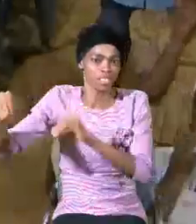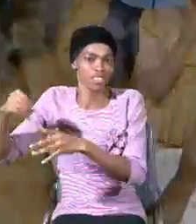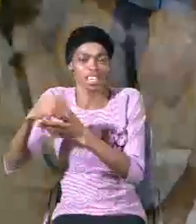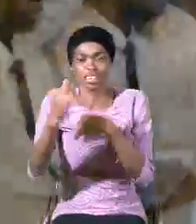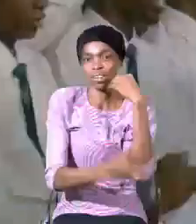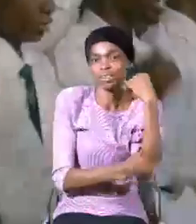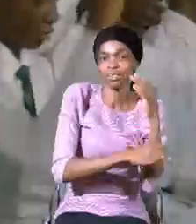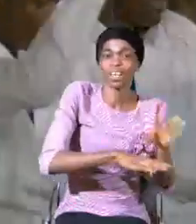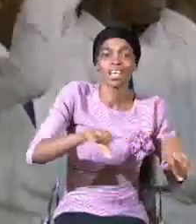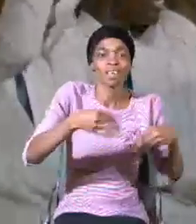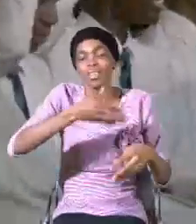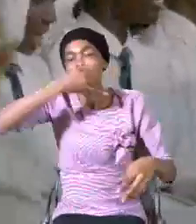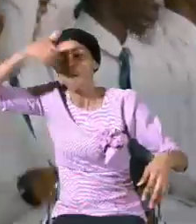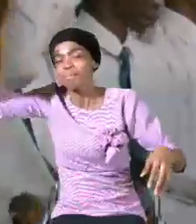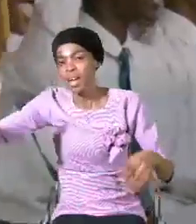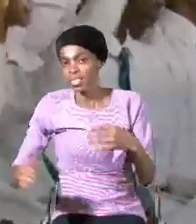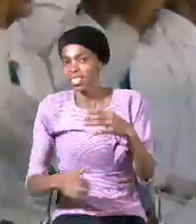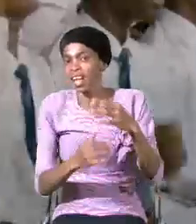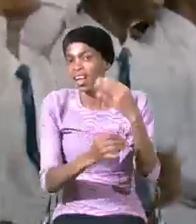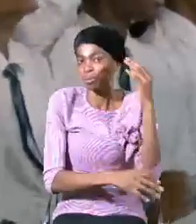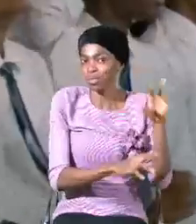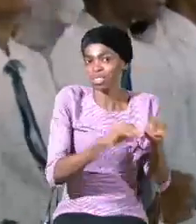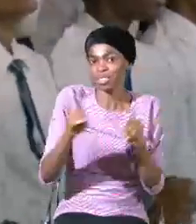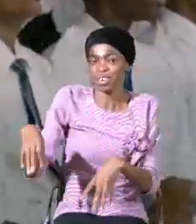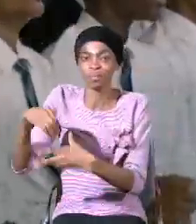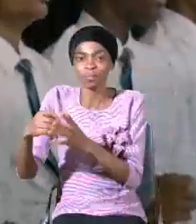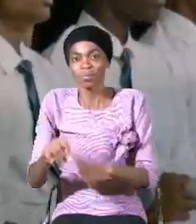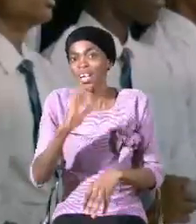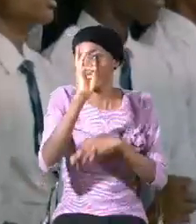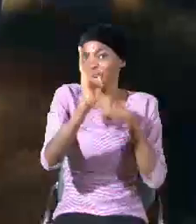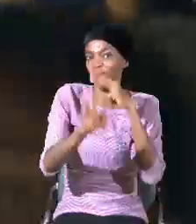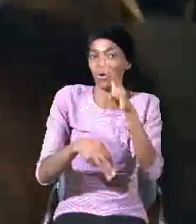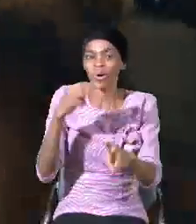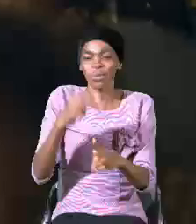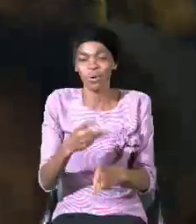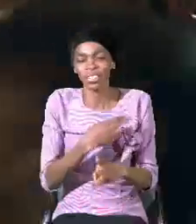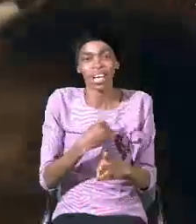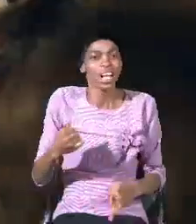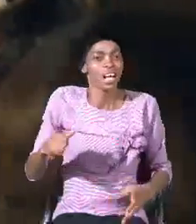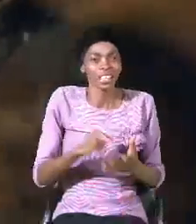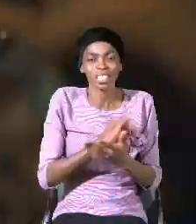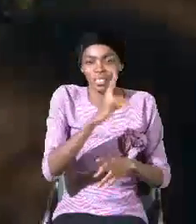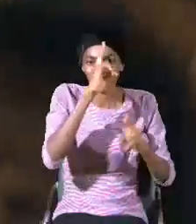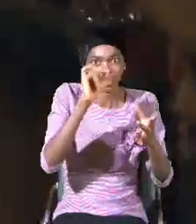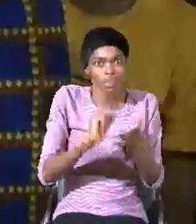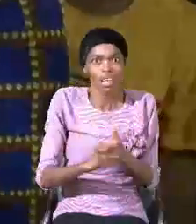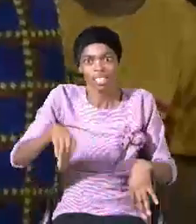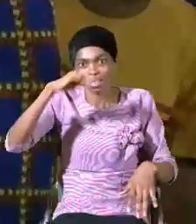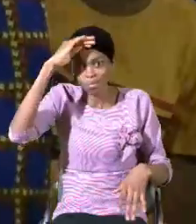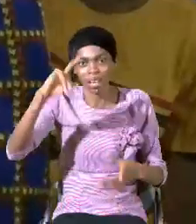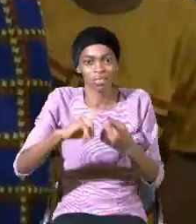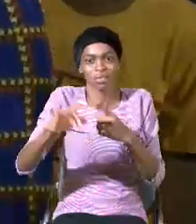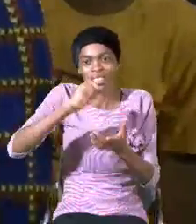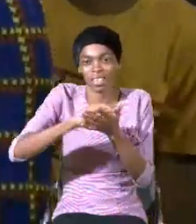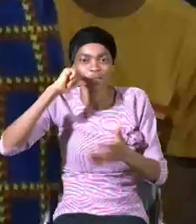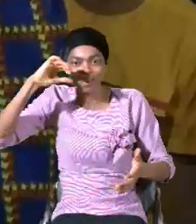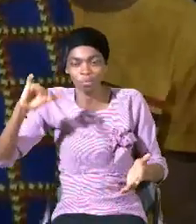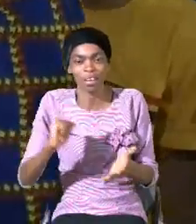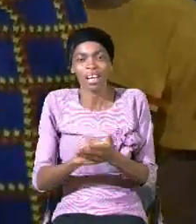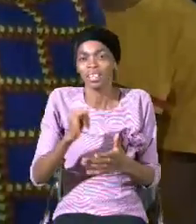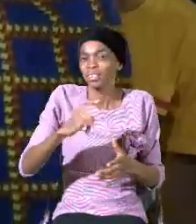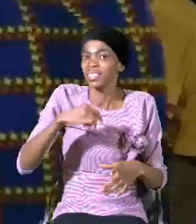best position in the universe. And God said, that is what I will do to that man, to that woman. And he's